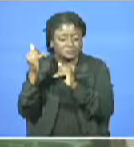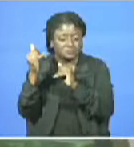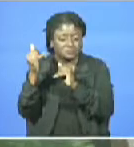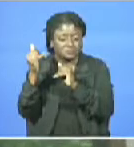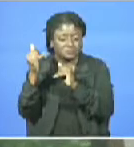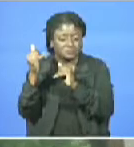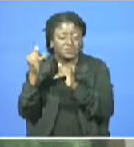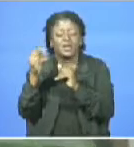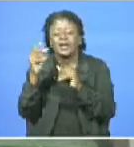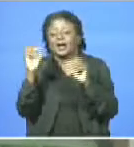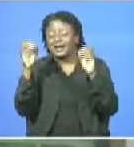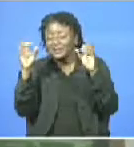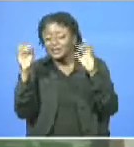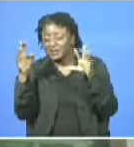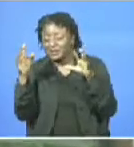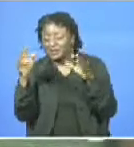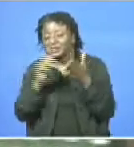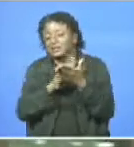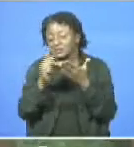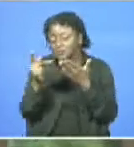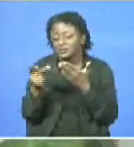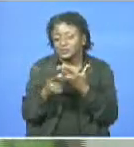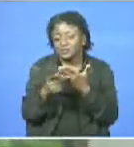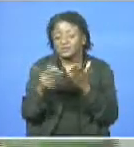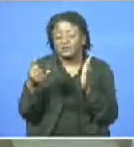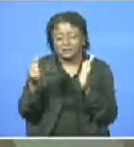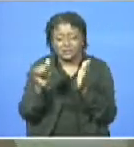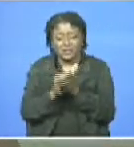is an alert, is an initiative